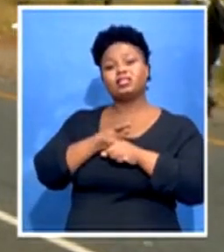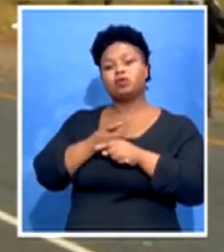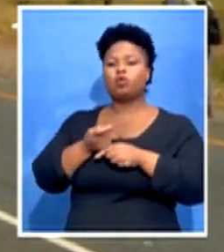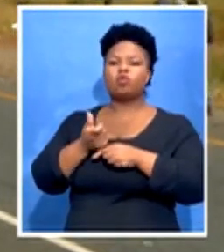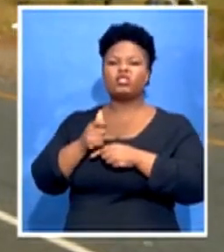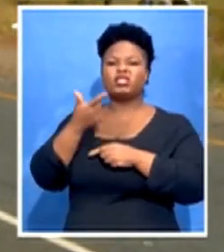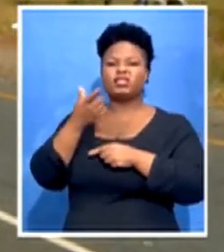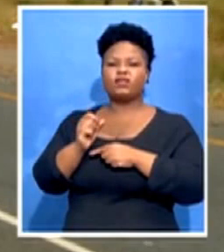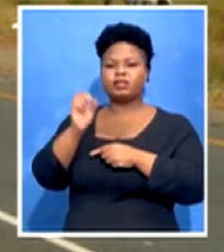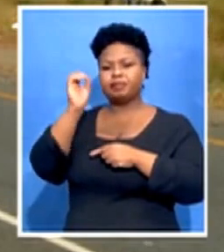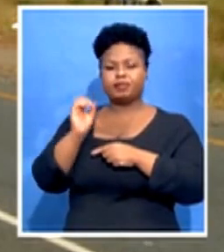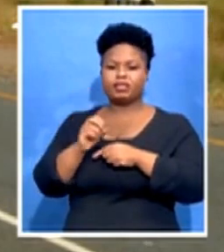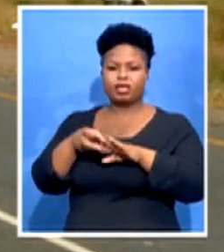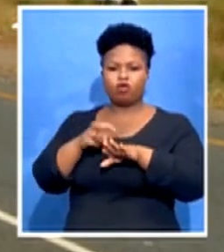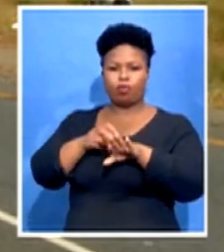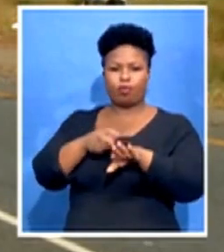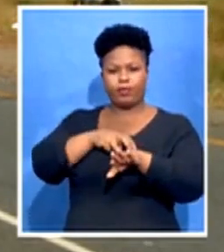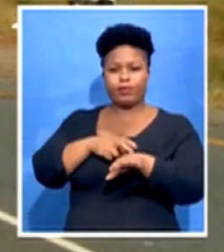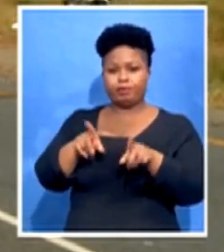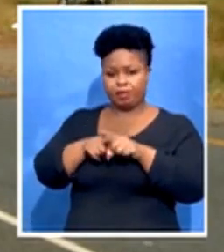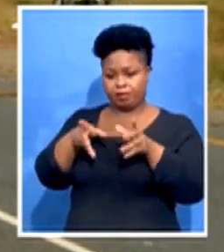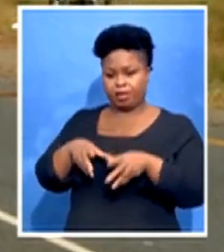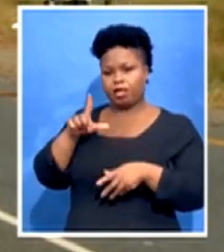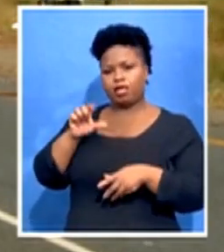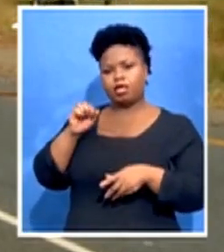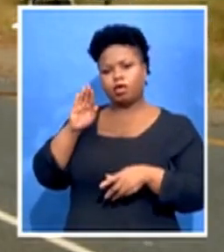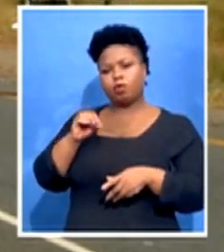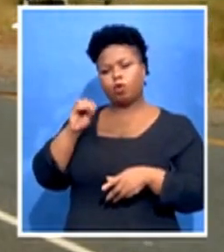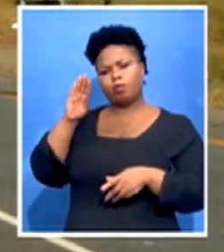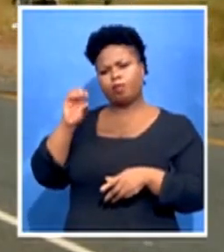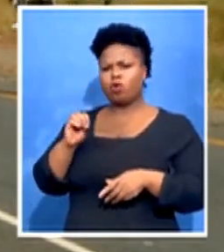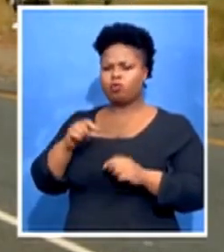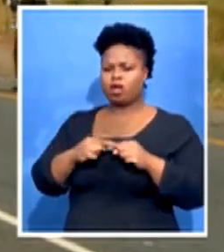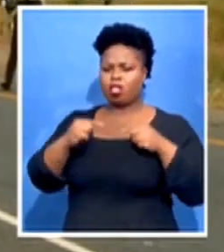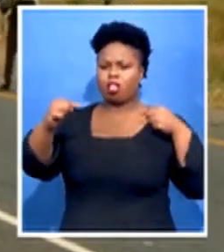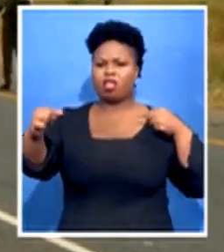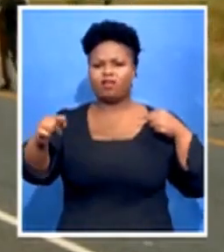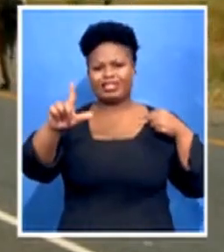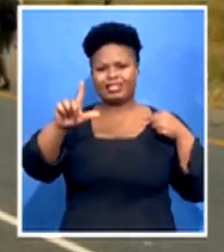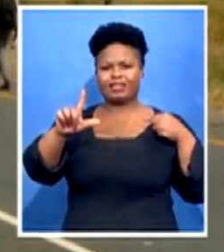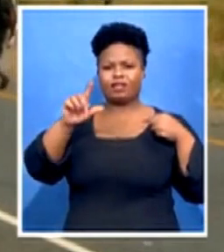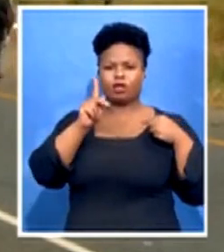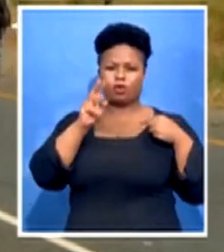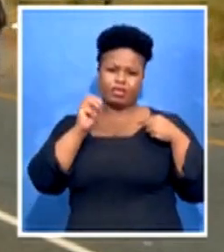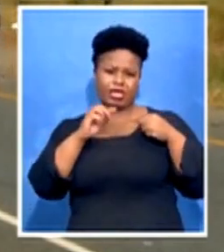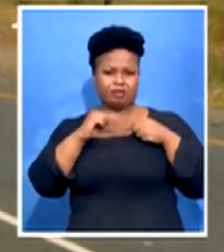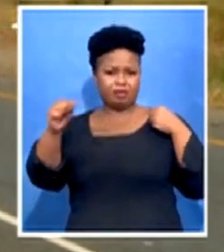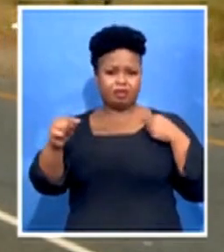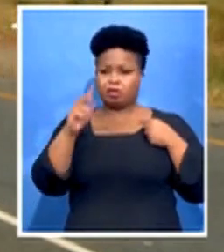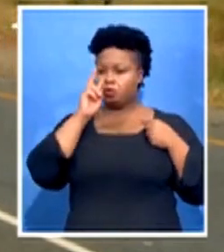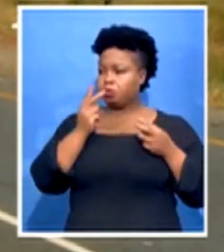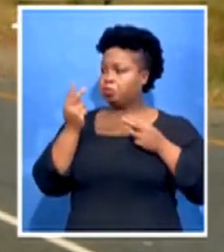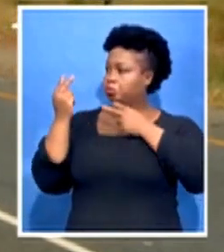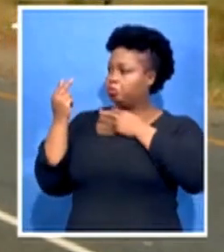at Lebombo. We're about seven kilometers away from Lebombo border post. Just behind me, there is traffic, but the traffic is